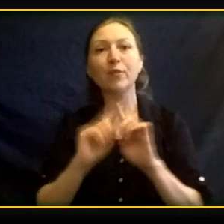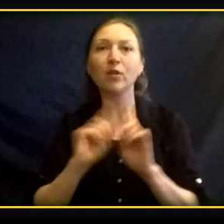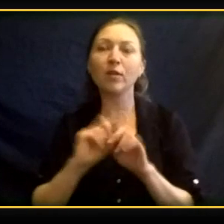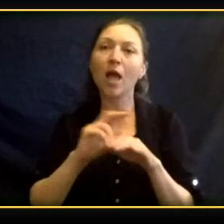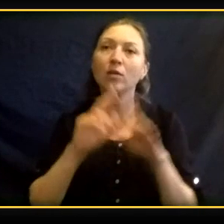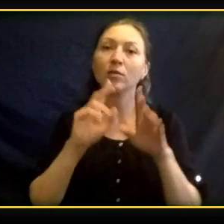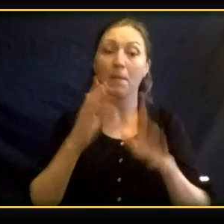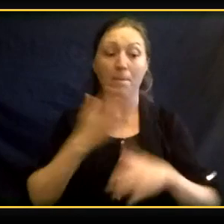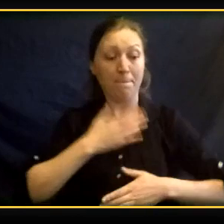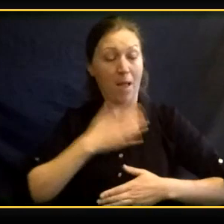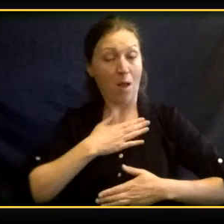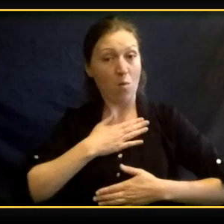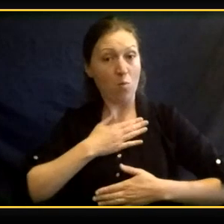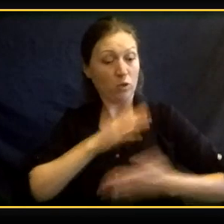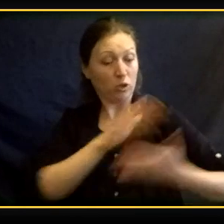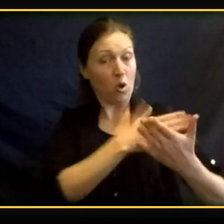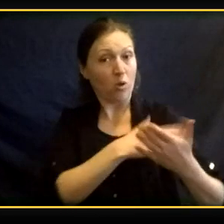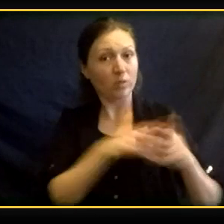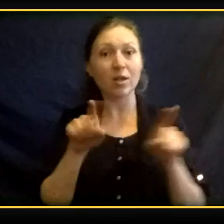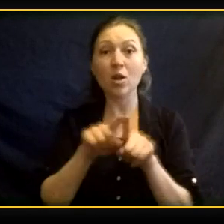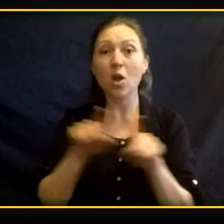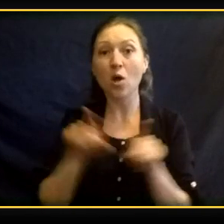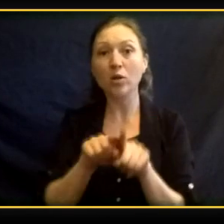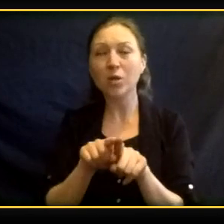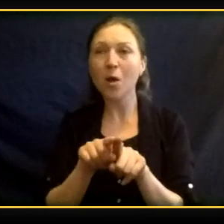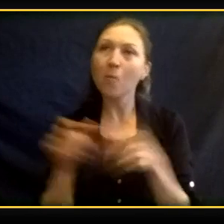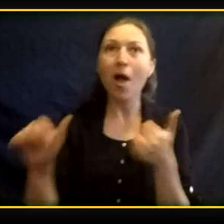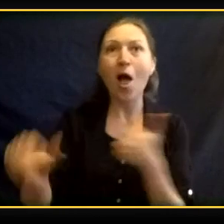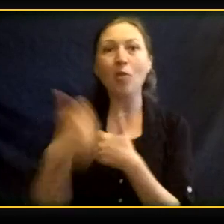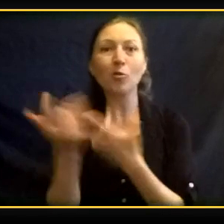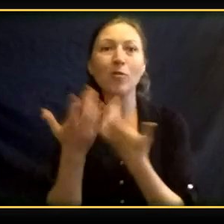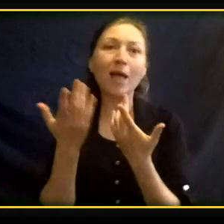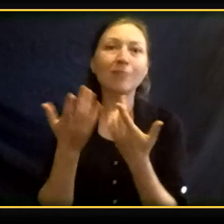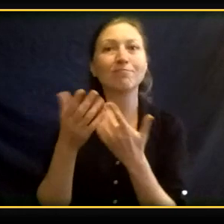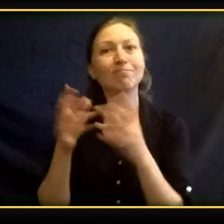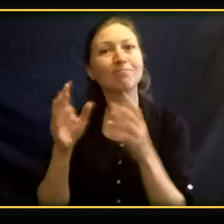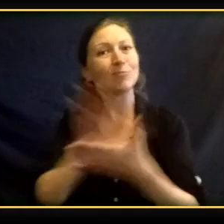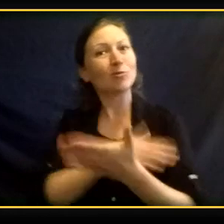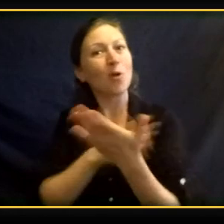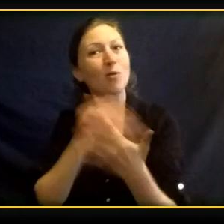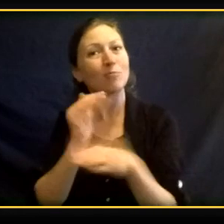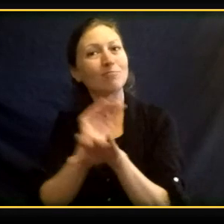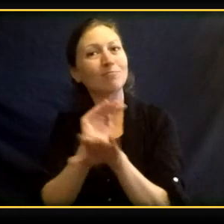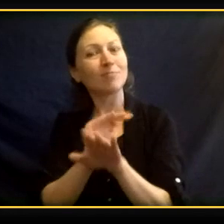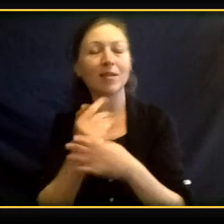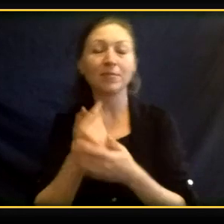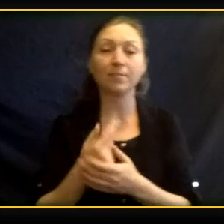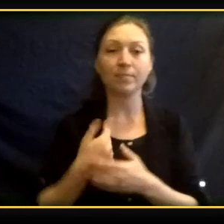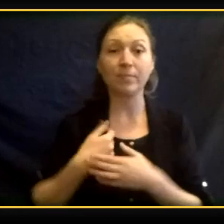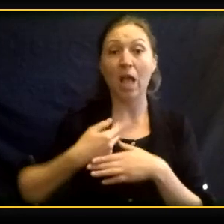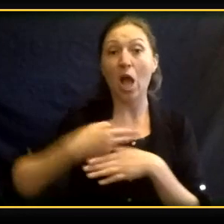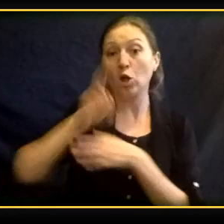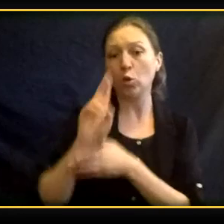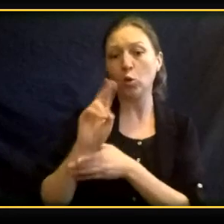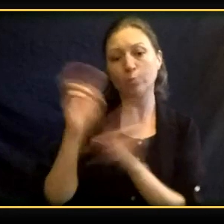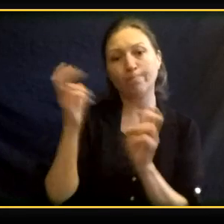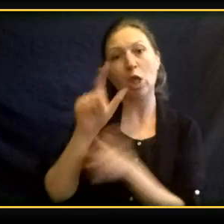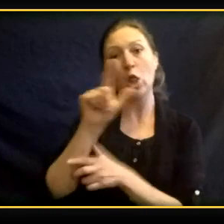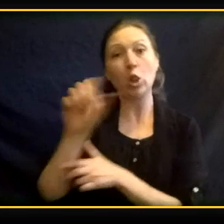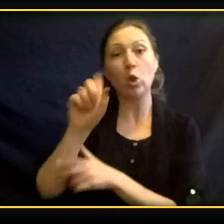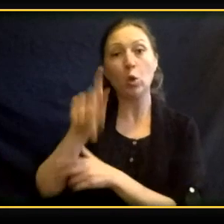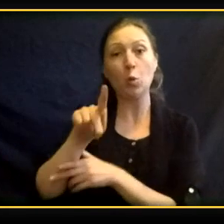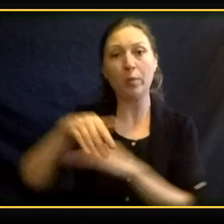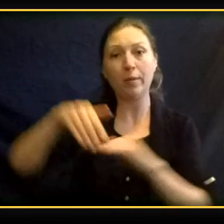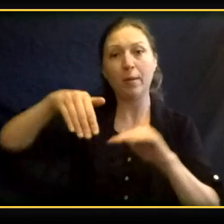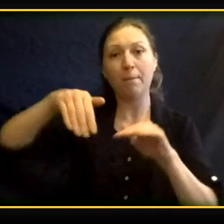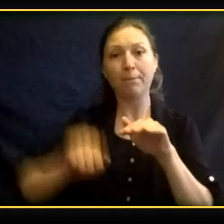an improvisational tune and a couple cover tunes. I use a looping pedal, which is a recording device that